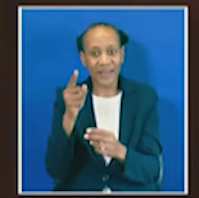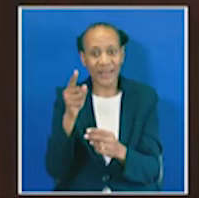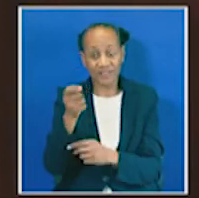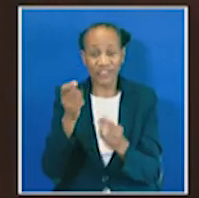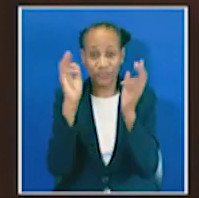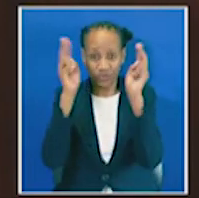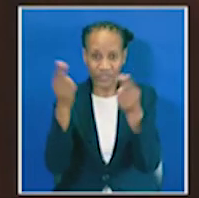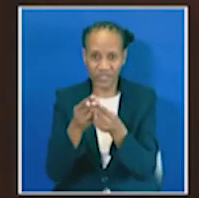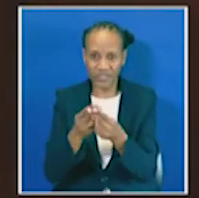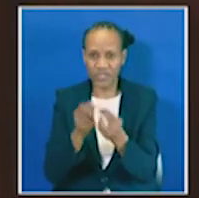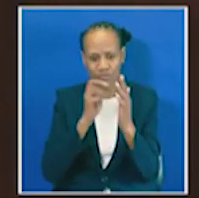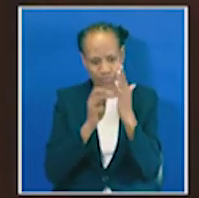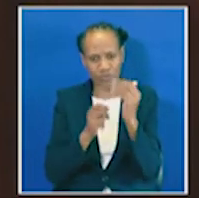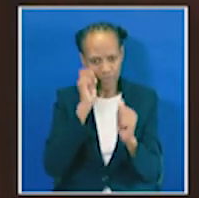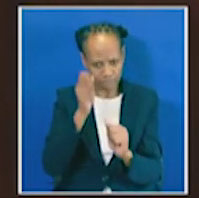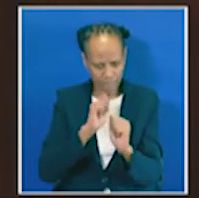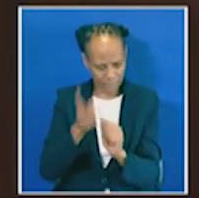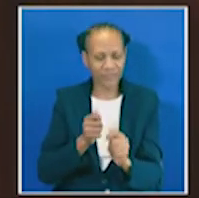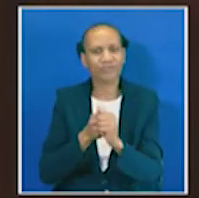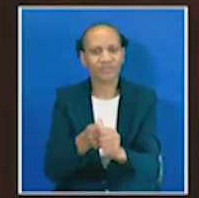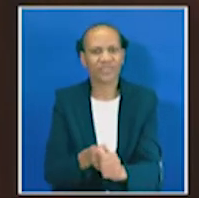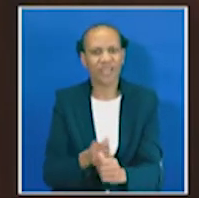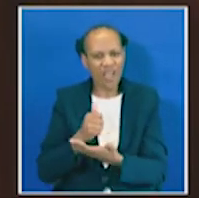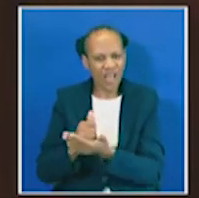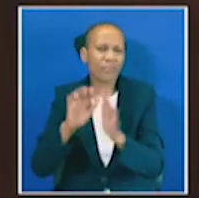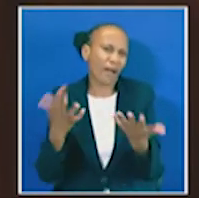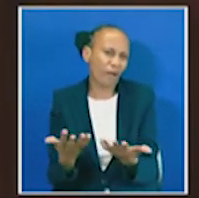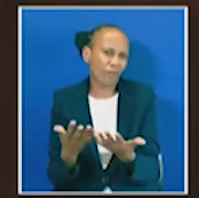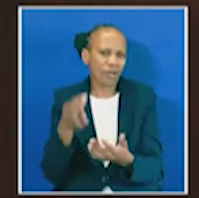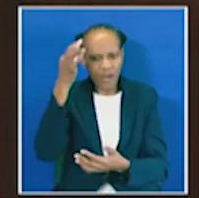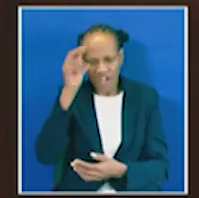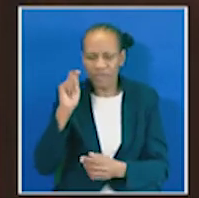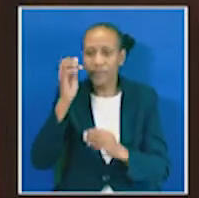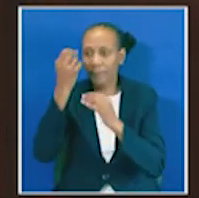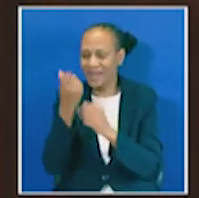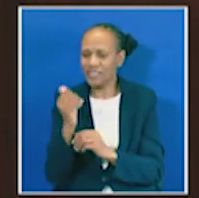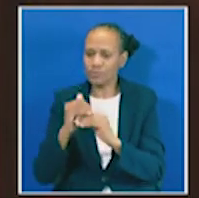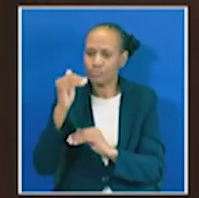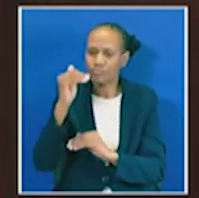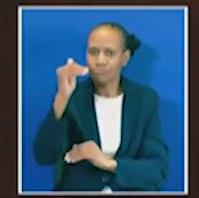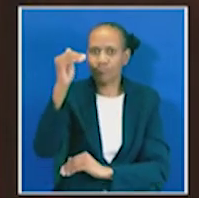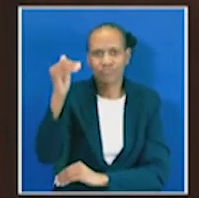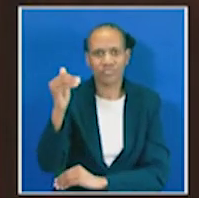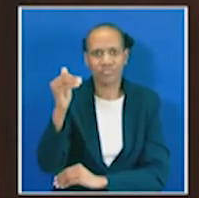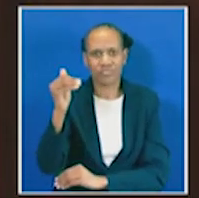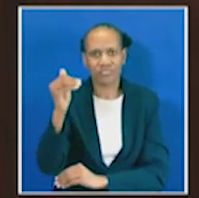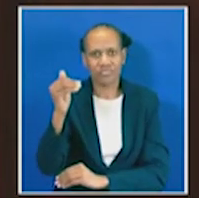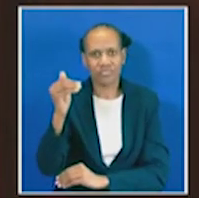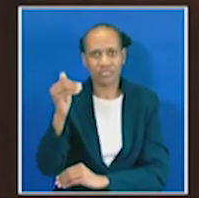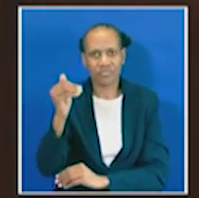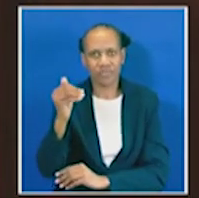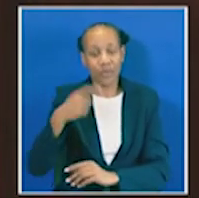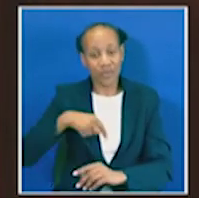not help that government puts extra money in NSFAS, but fees keep rising. So therefore, we welcome the appointment